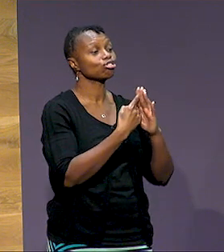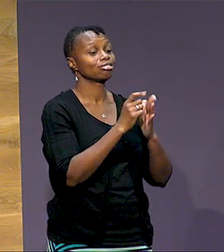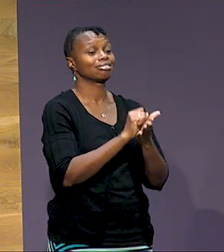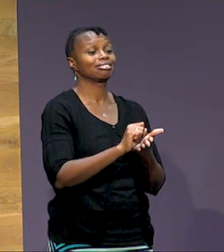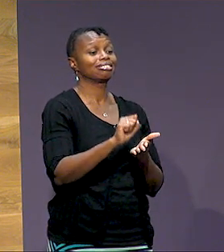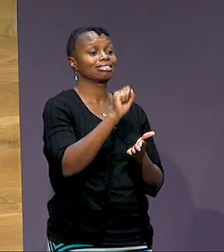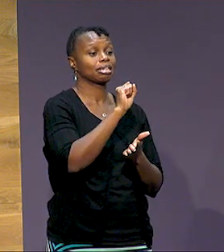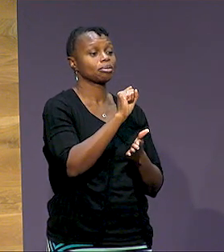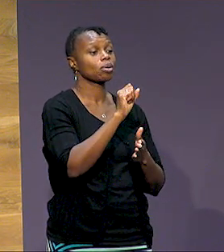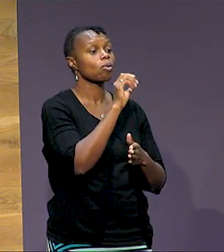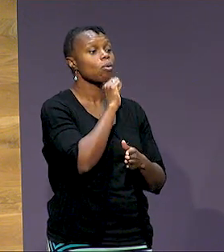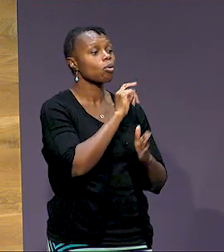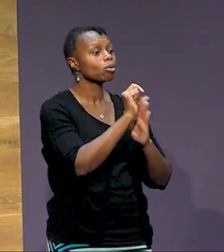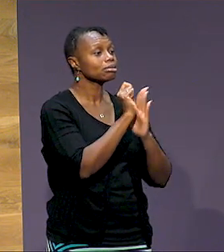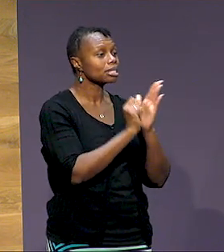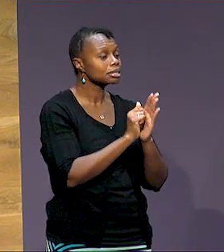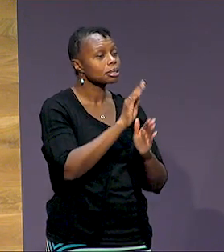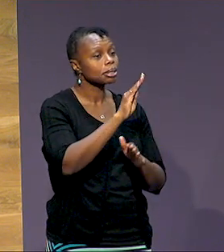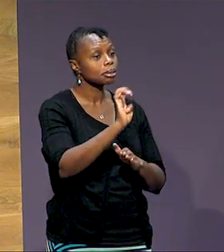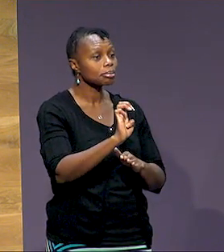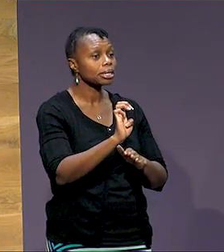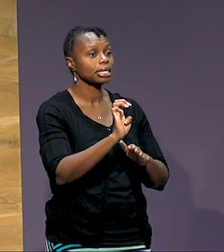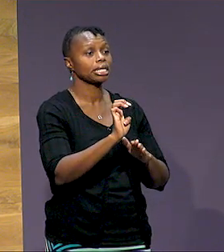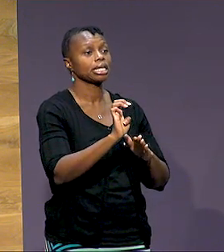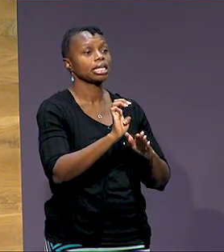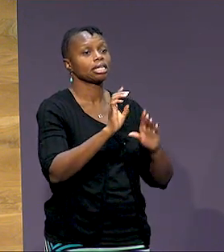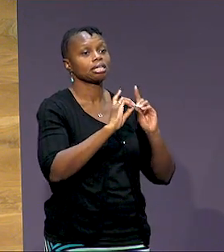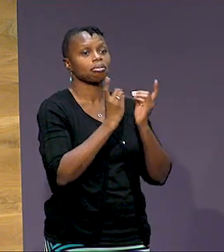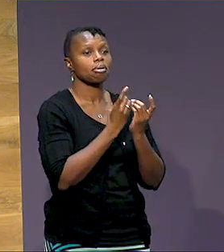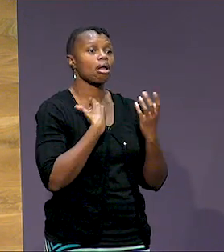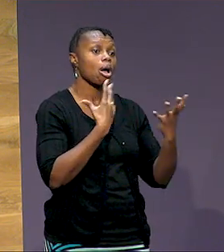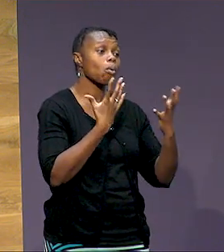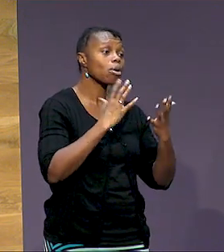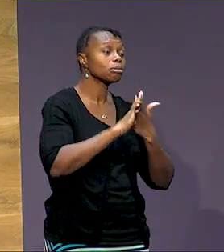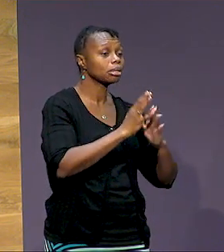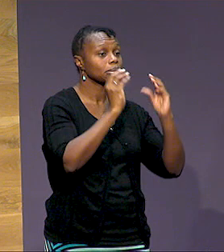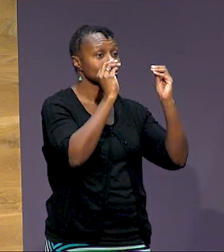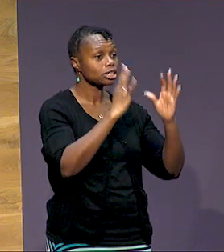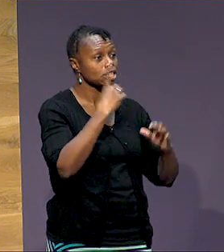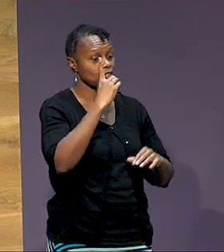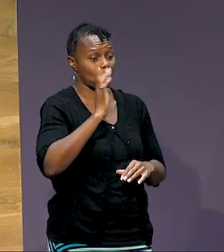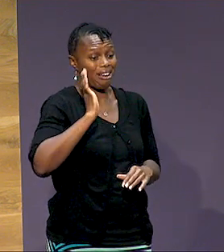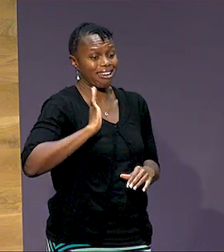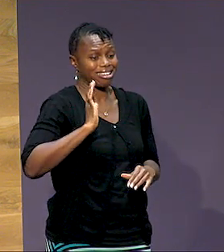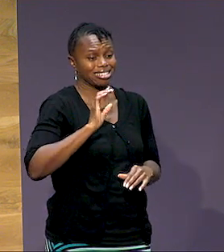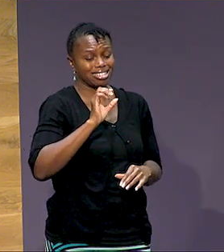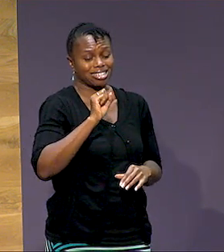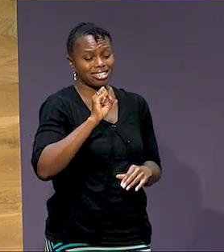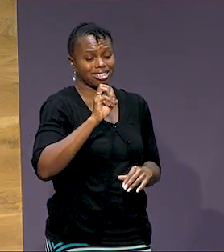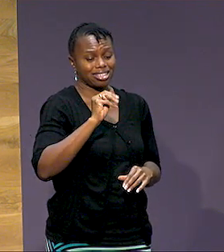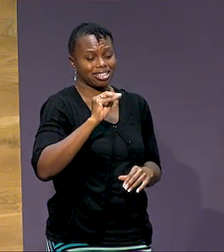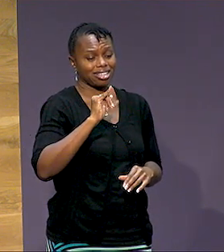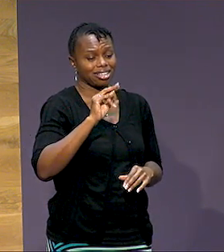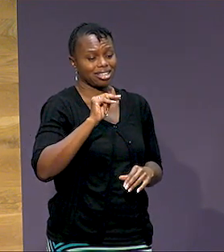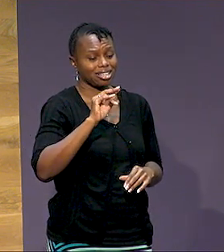and BE departments. I wanted to be a professor of ancient Semitics. That I saw the Bible as